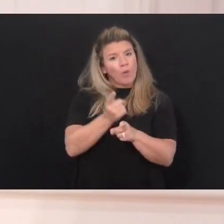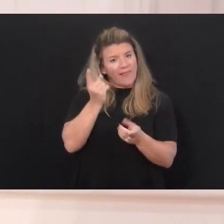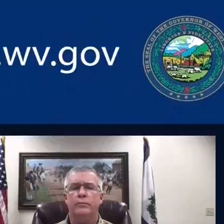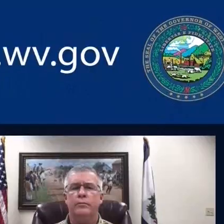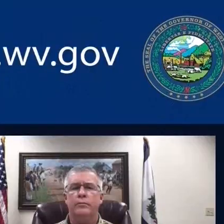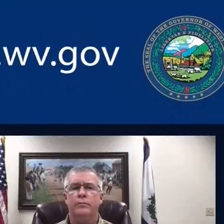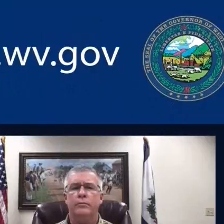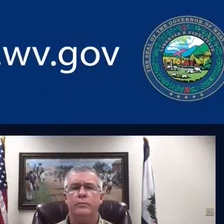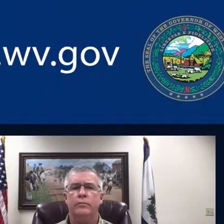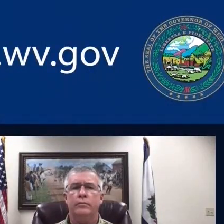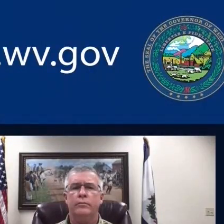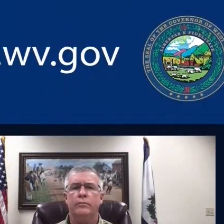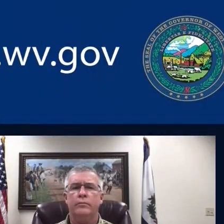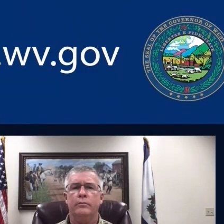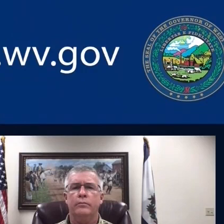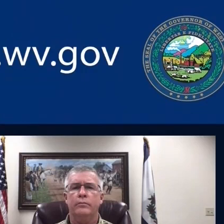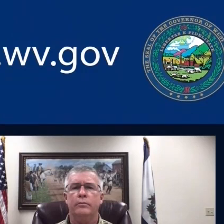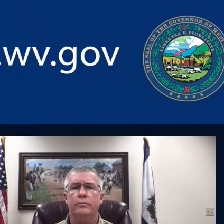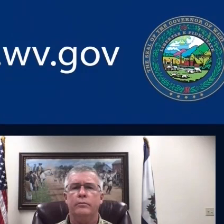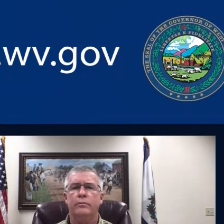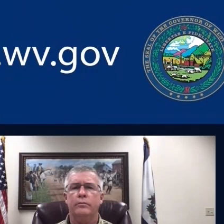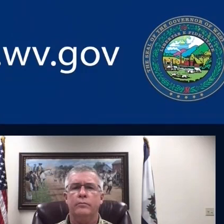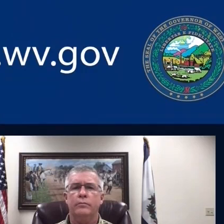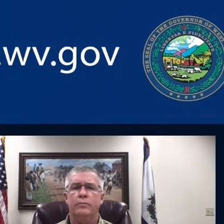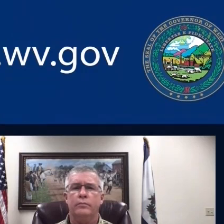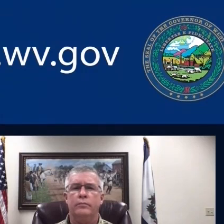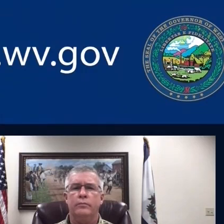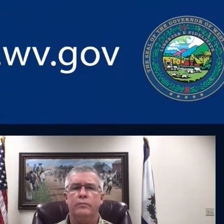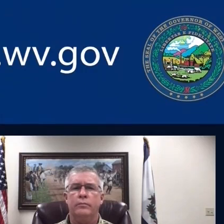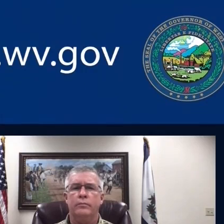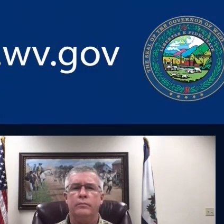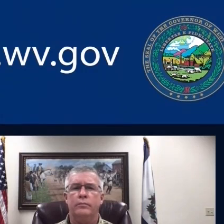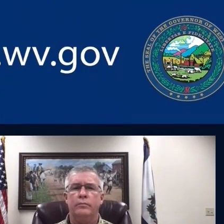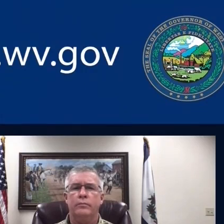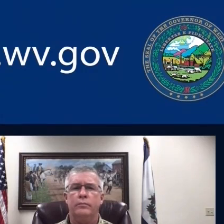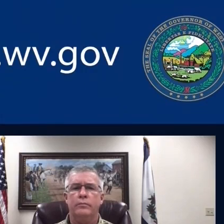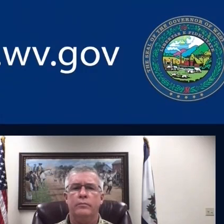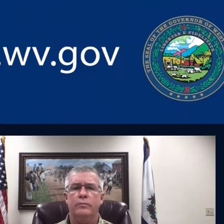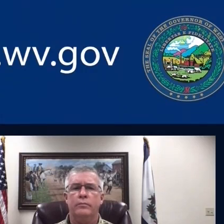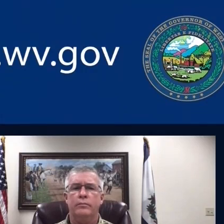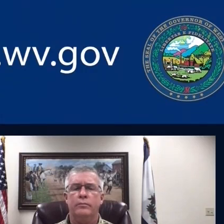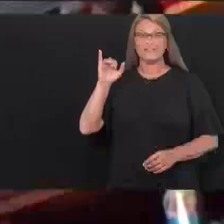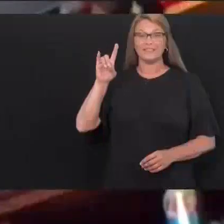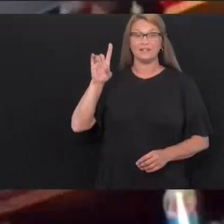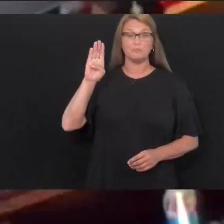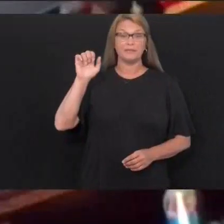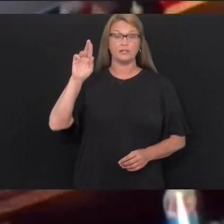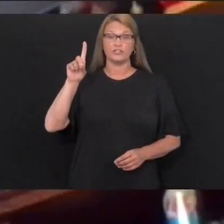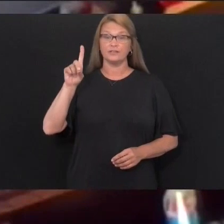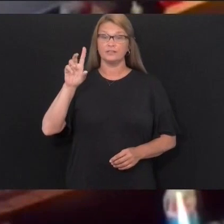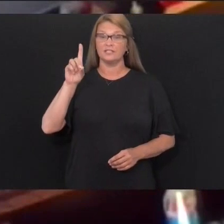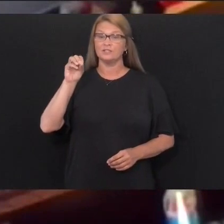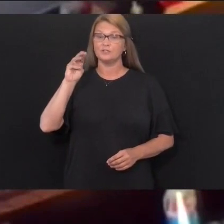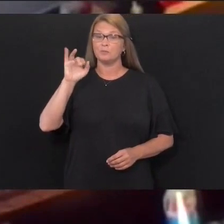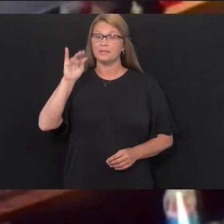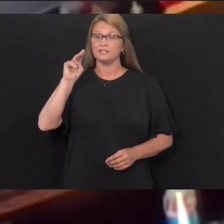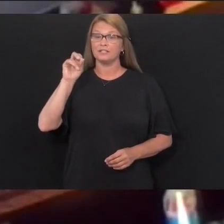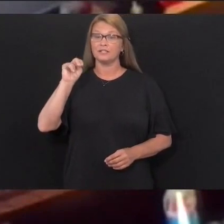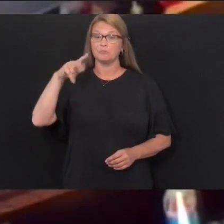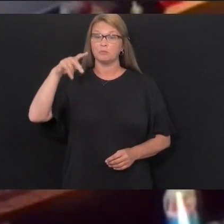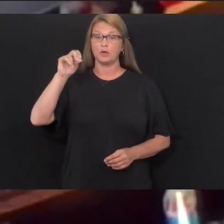unemployment. Absolutely, I put out there exactly what needed to be done. And that's my